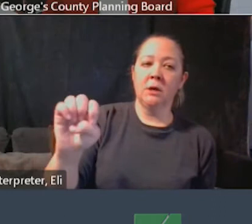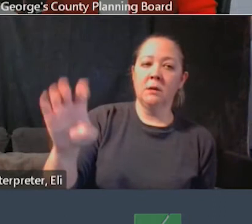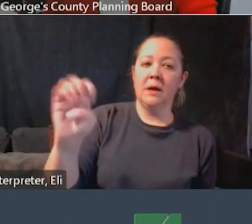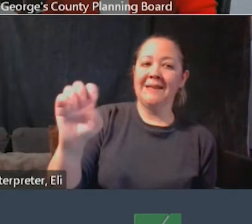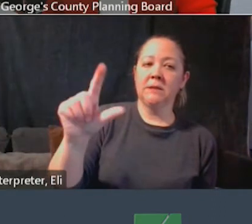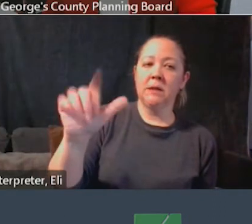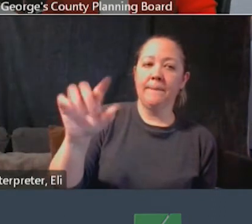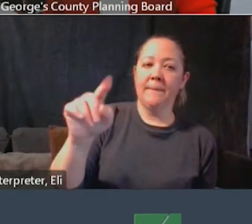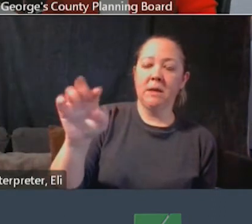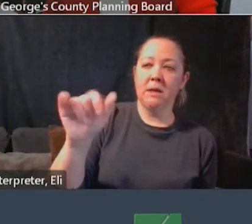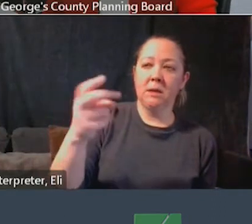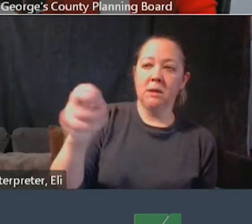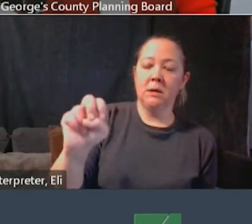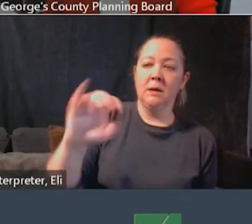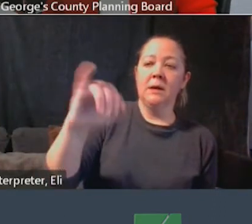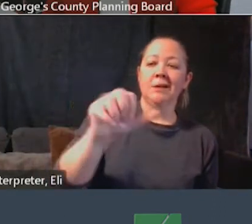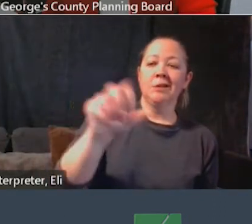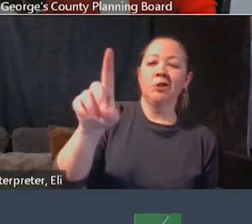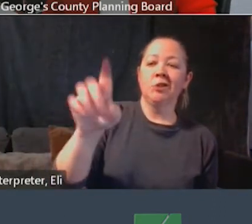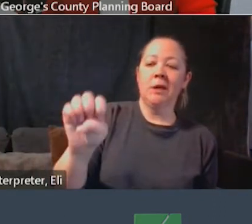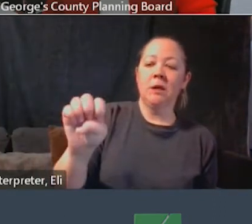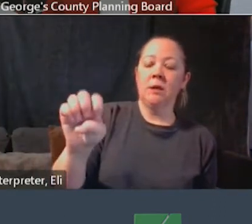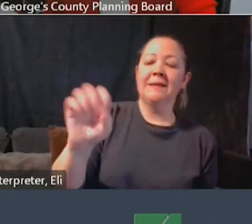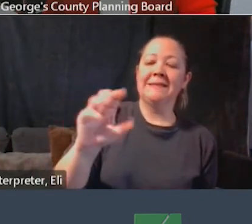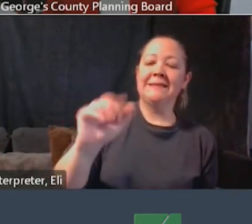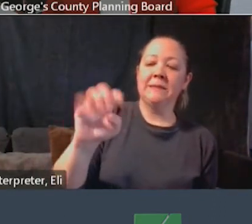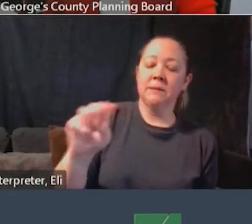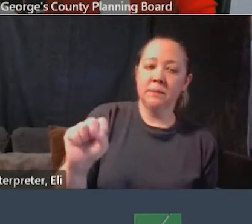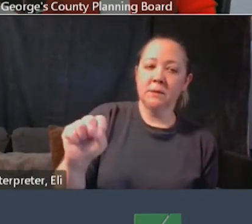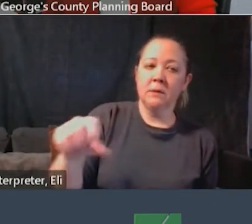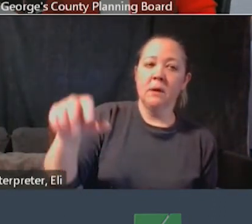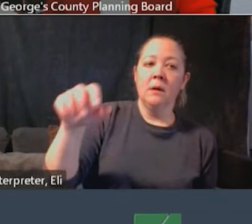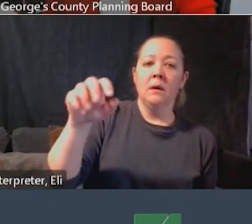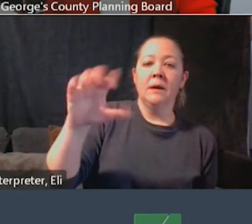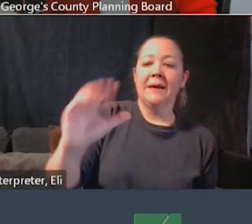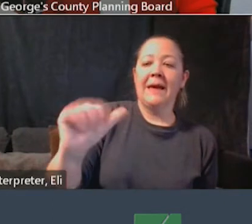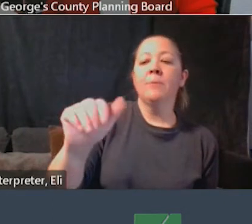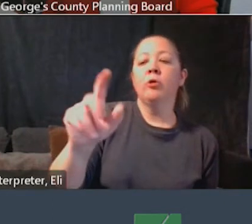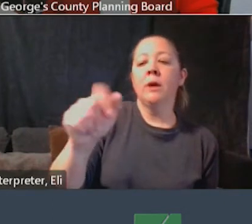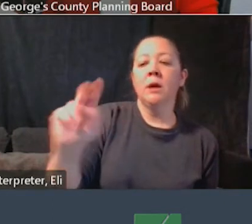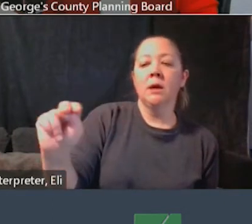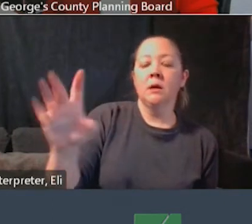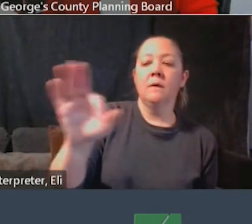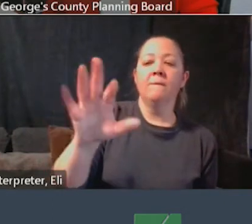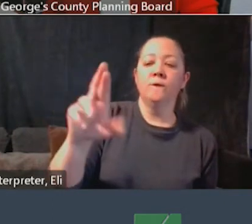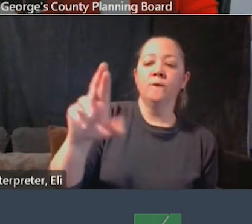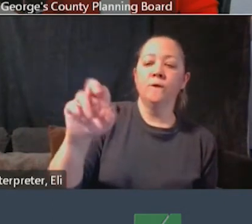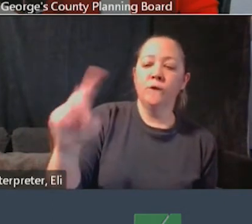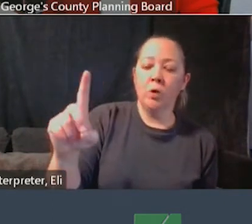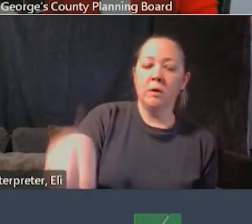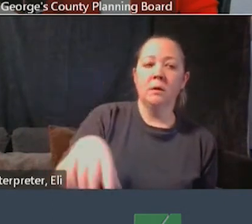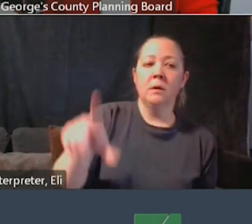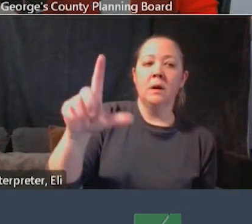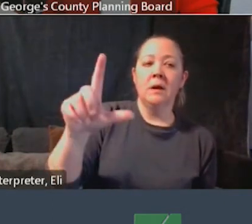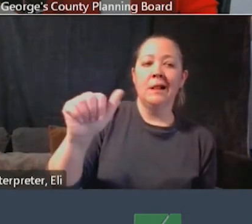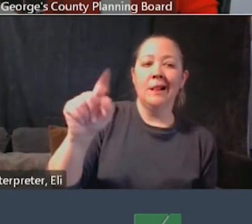Jade Sims? Deborah Cameron? Nicole Ford? William Lane?